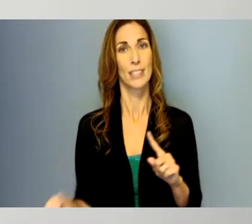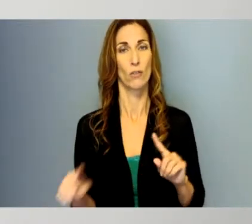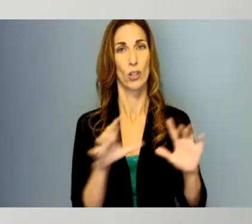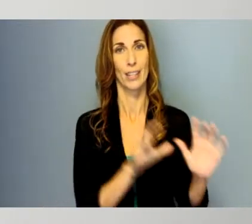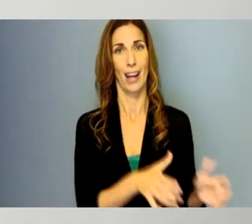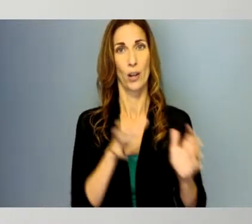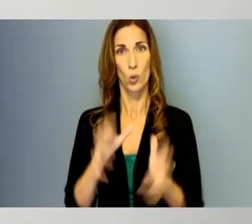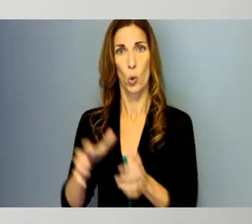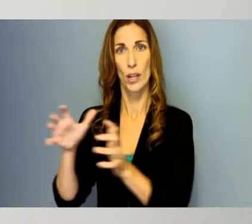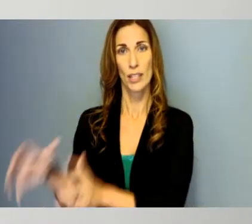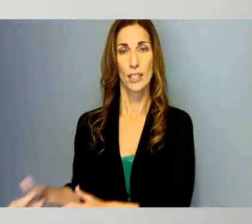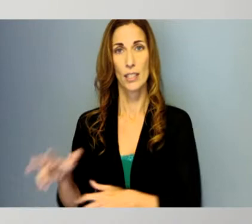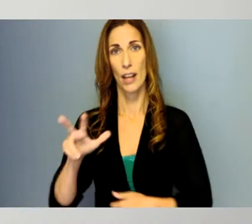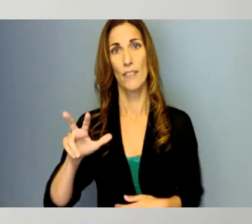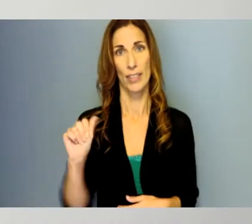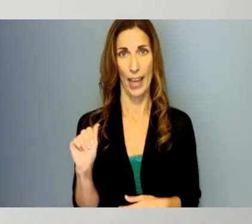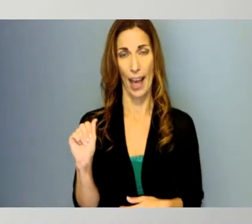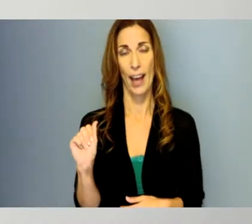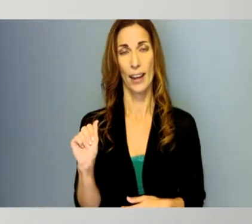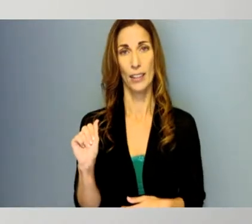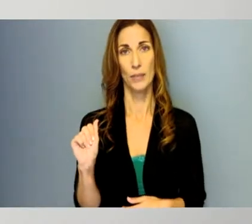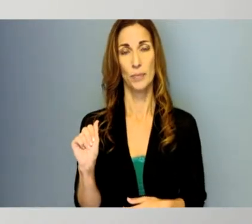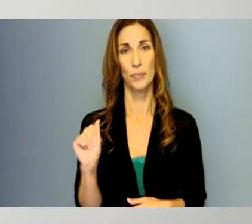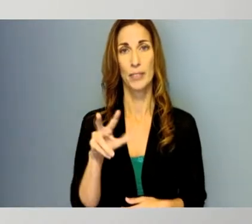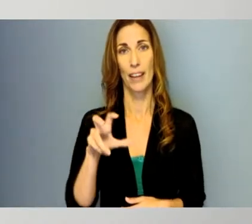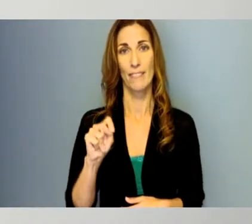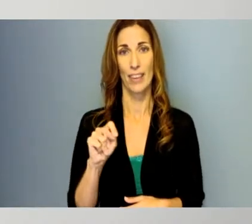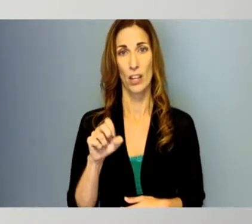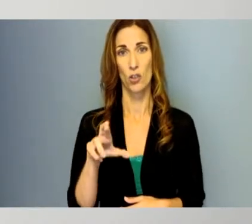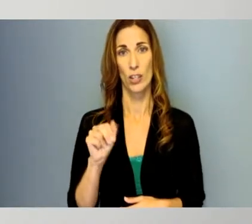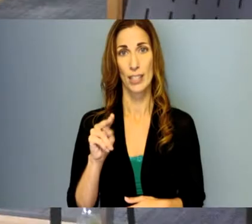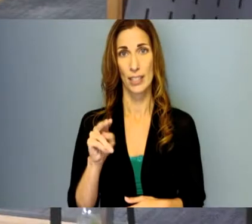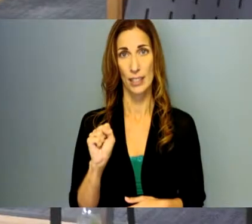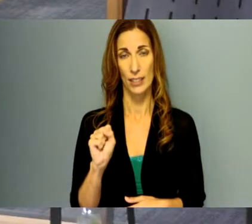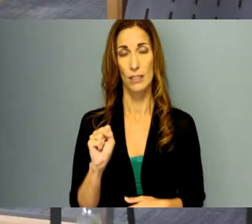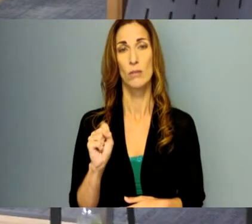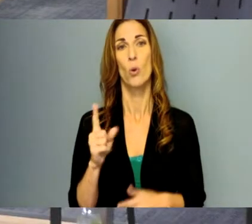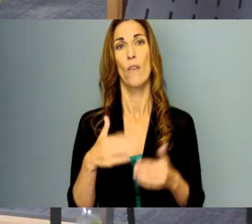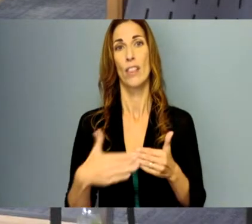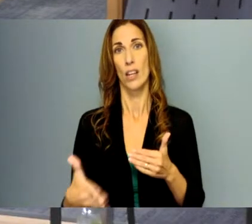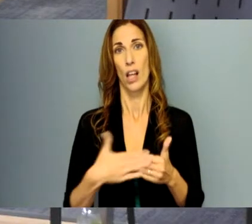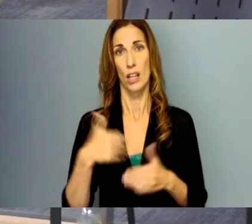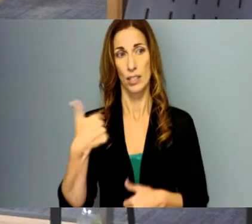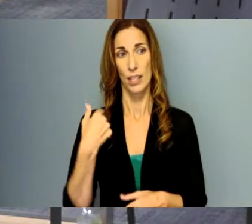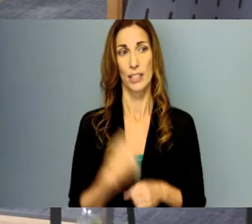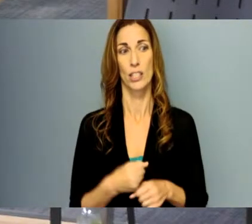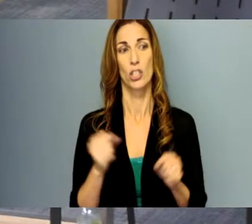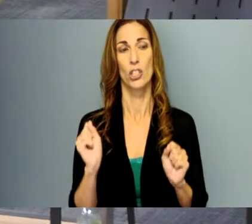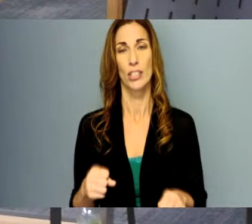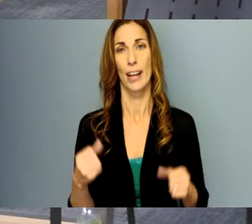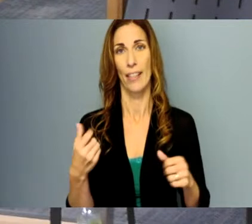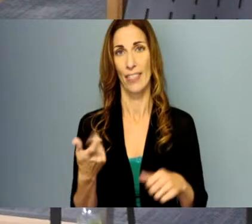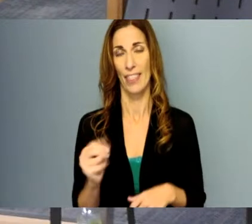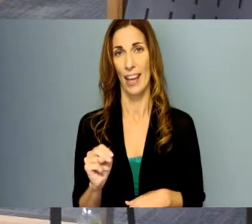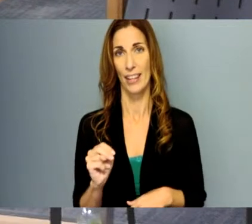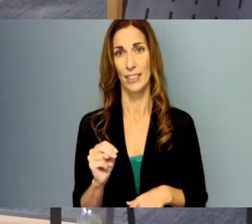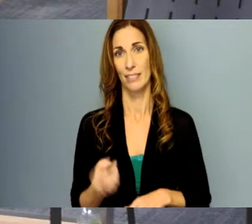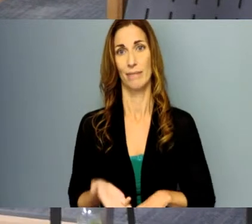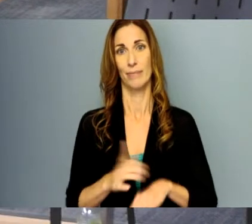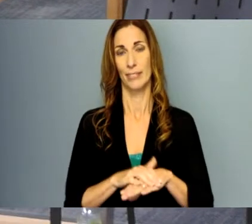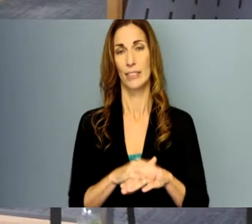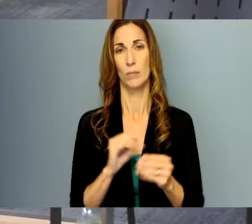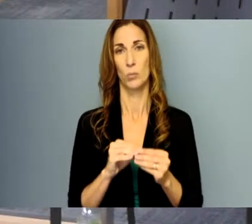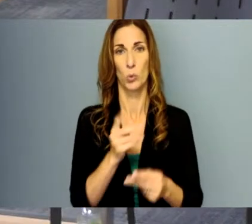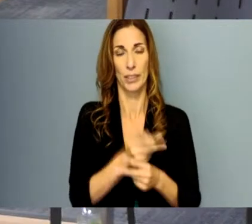of VA veterans that over the next 10 years can then gain additional care